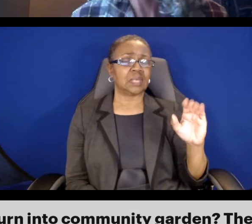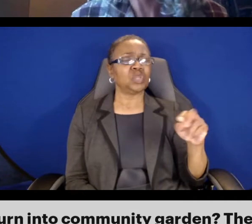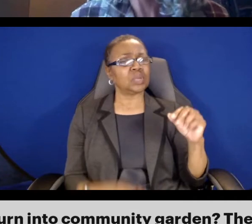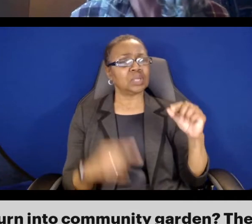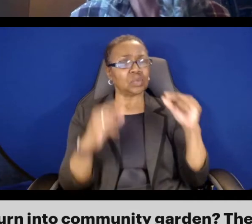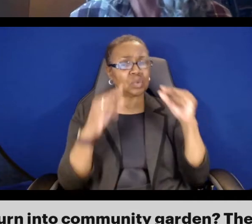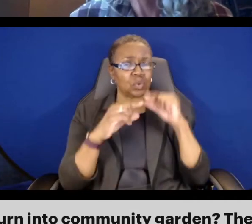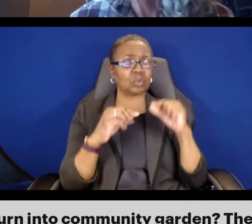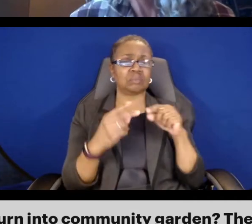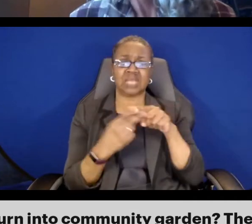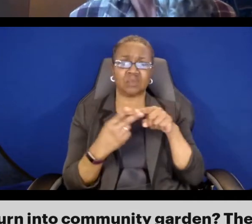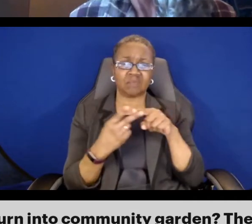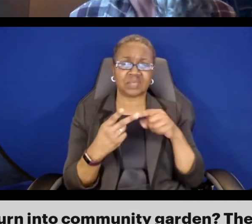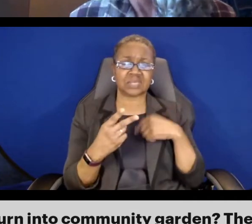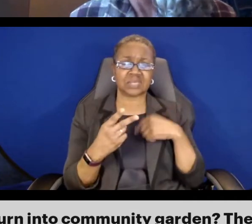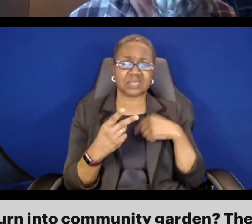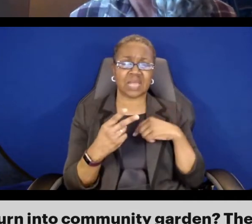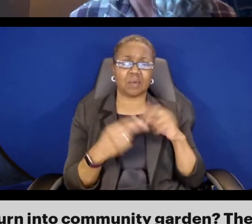our UIC